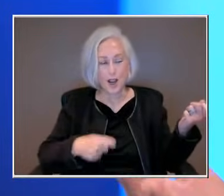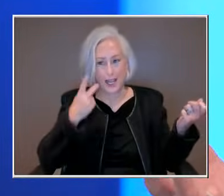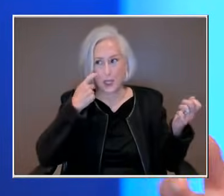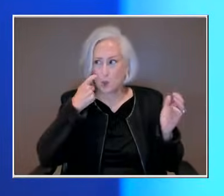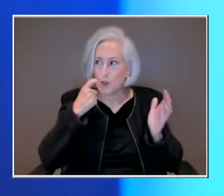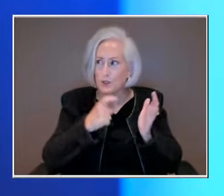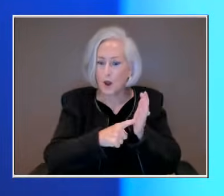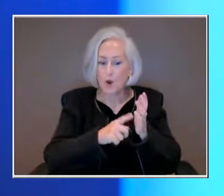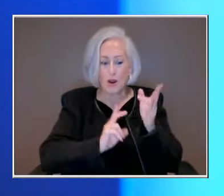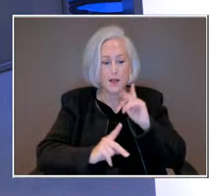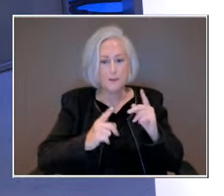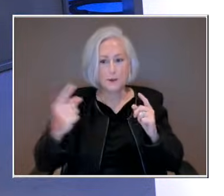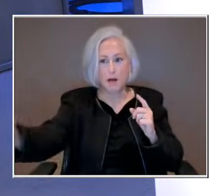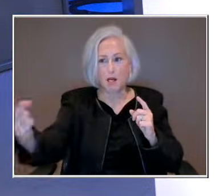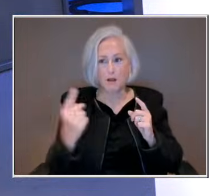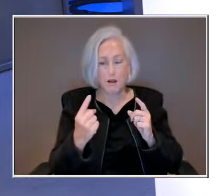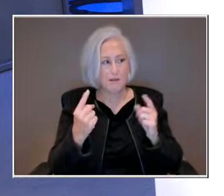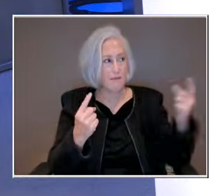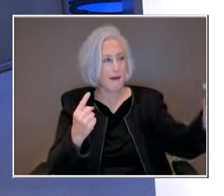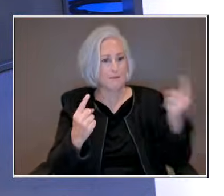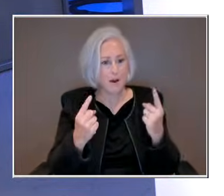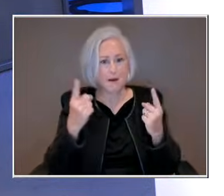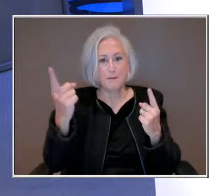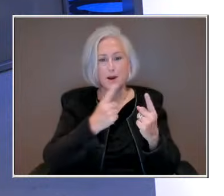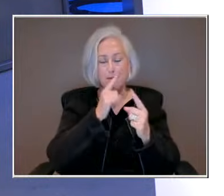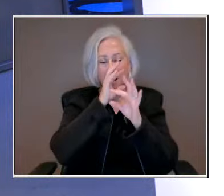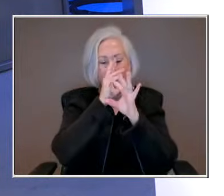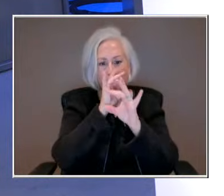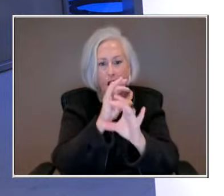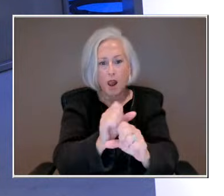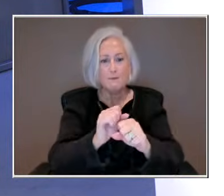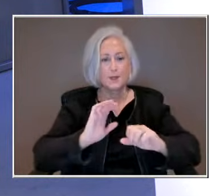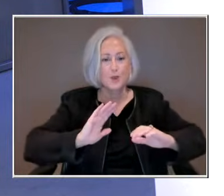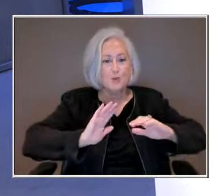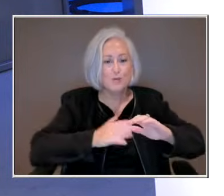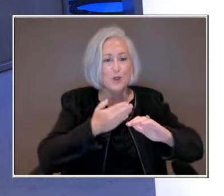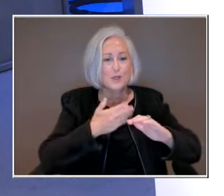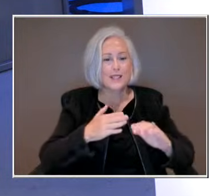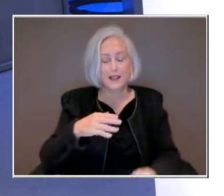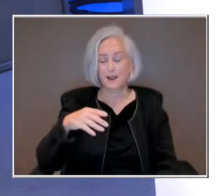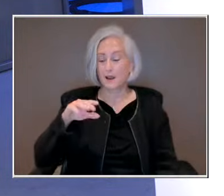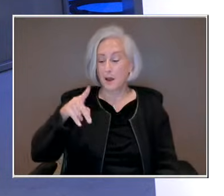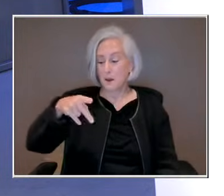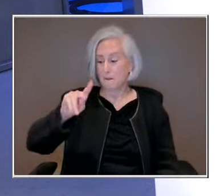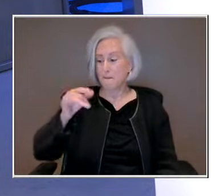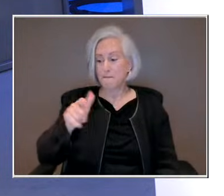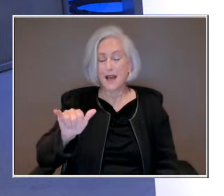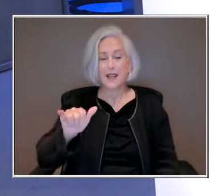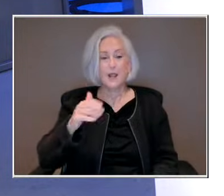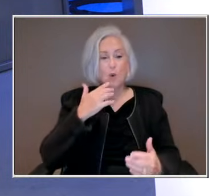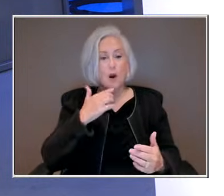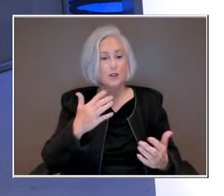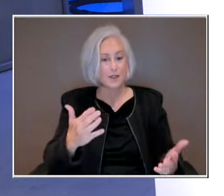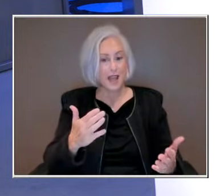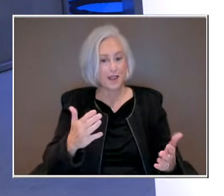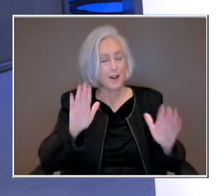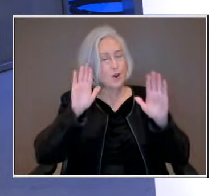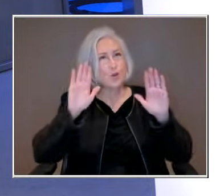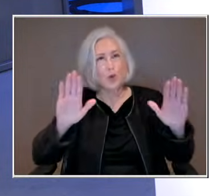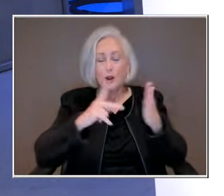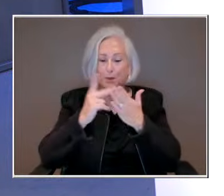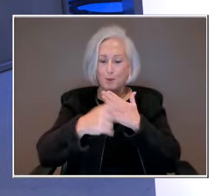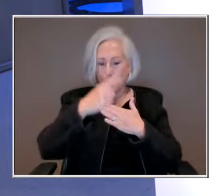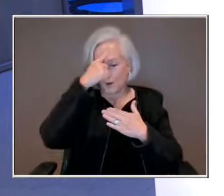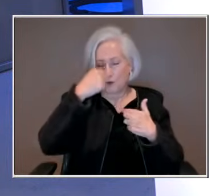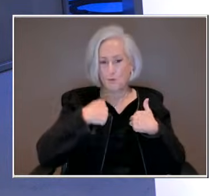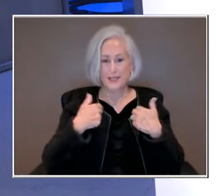drawn to the music. Peggy wants to share, what a great program for me today. Thank you. Thank you for watching, Peggy. And